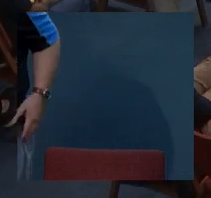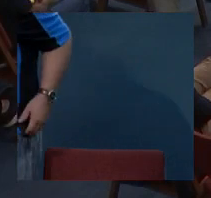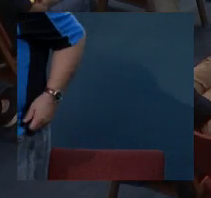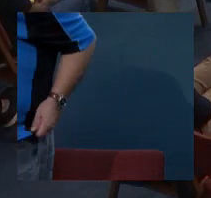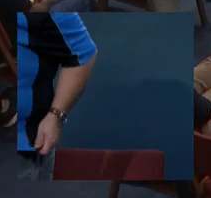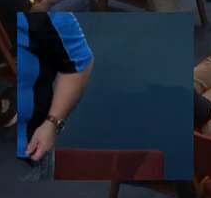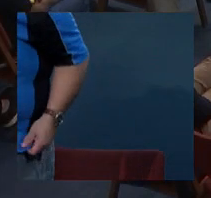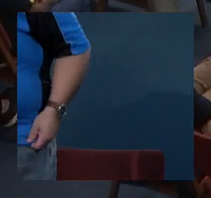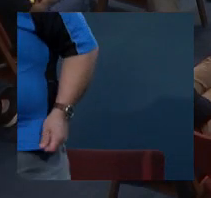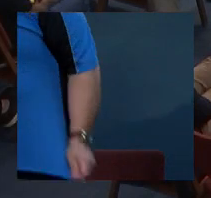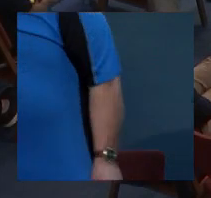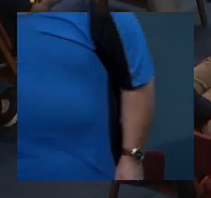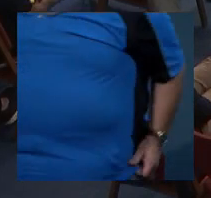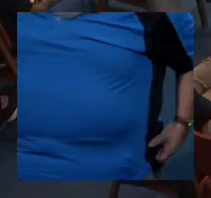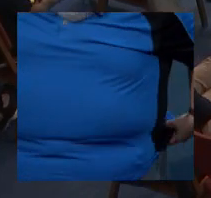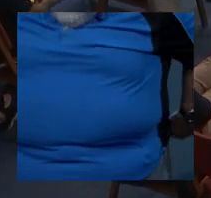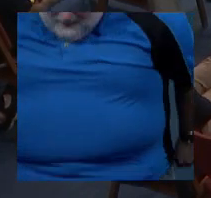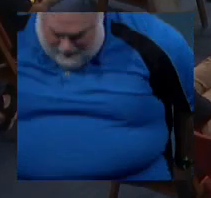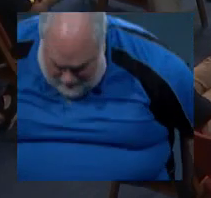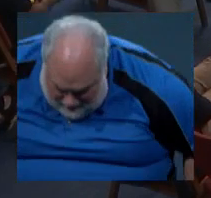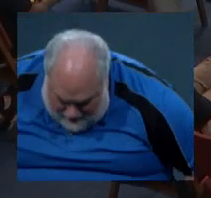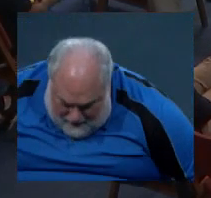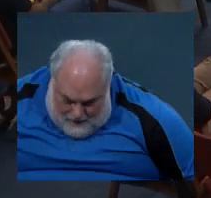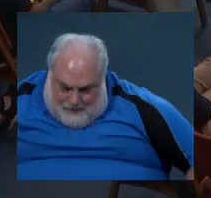Was I even close?